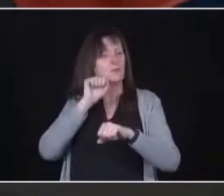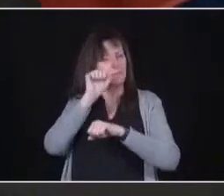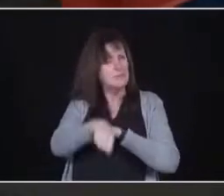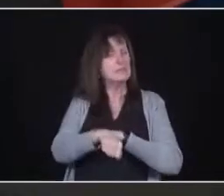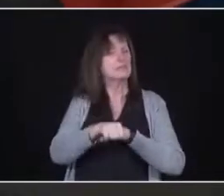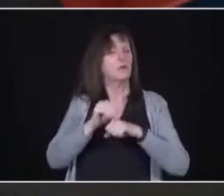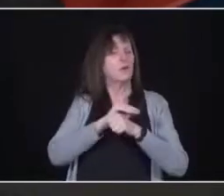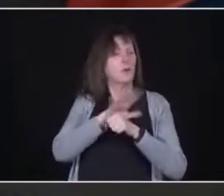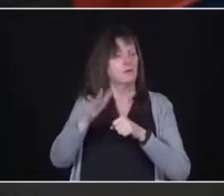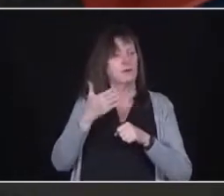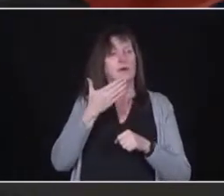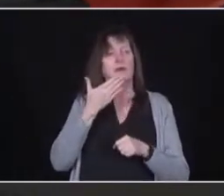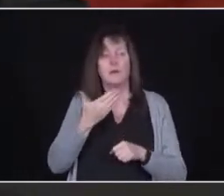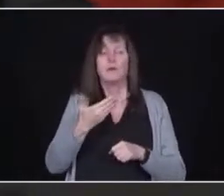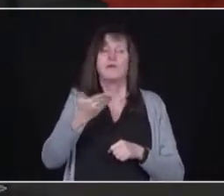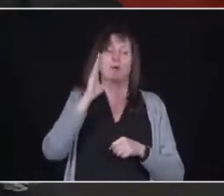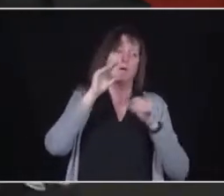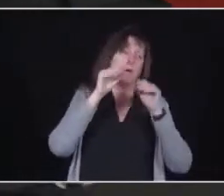Minister Elliott.